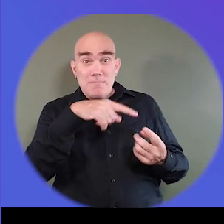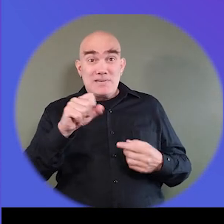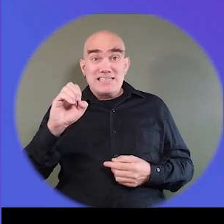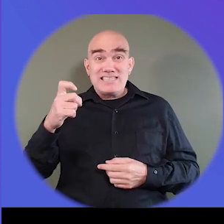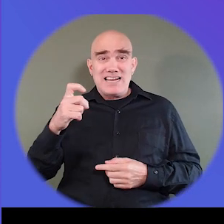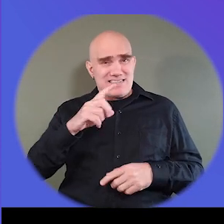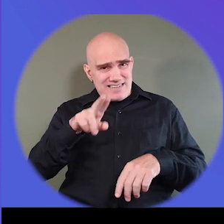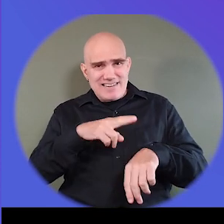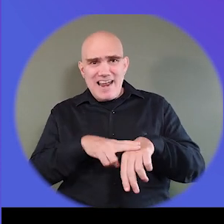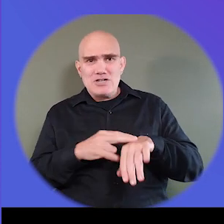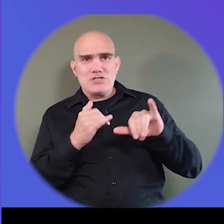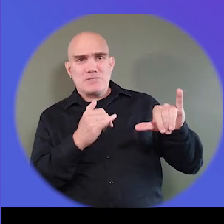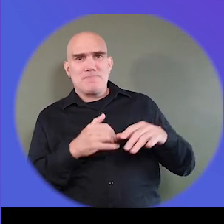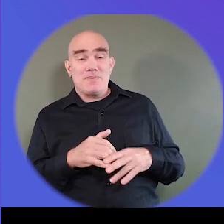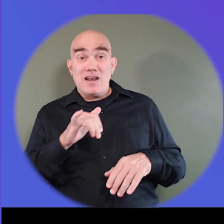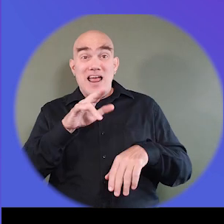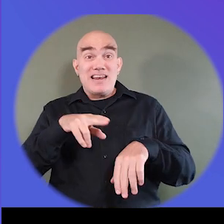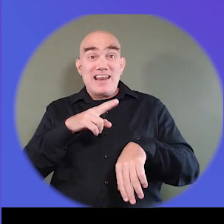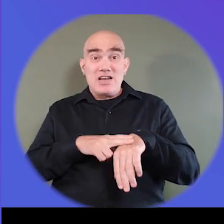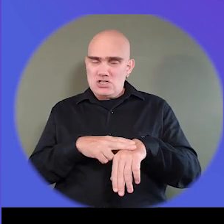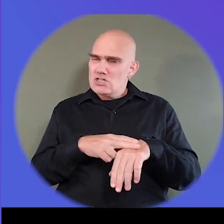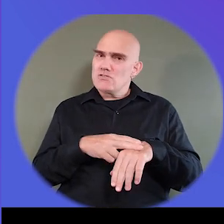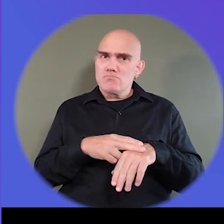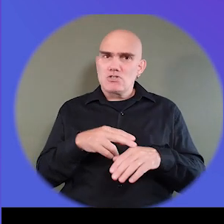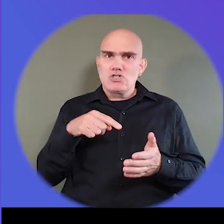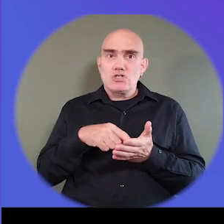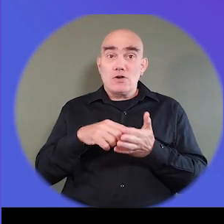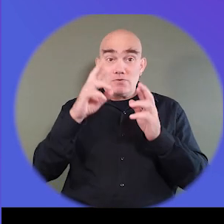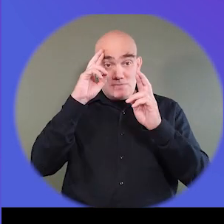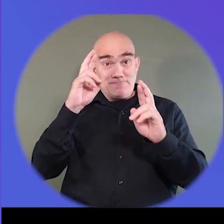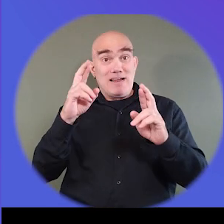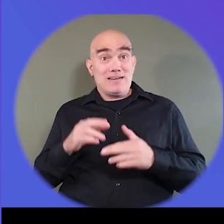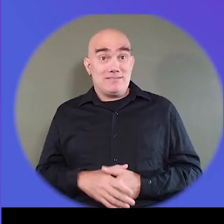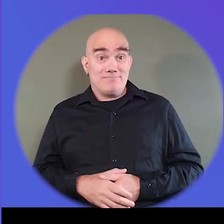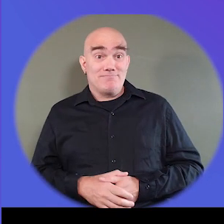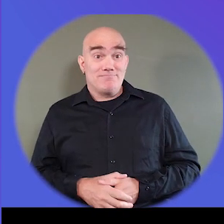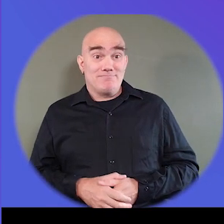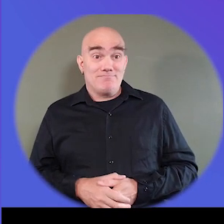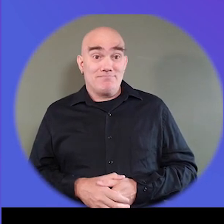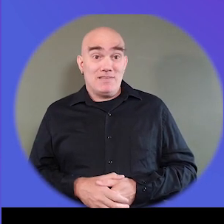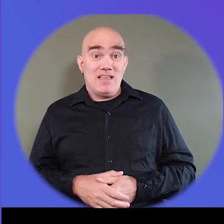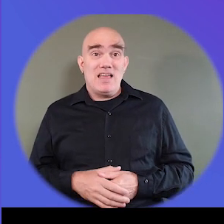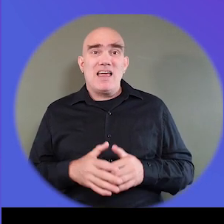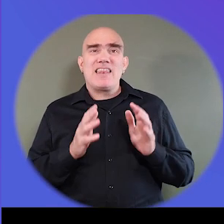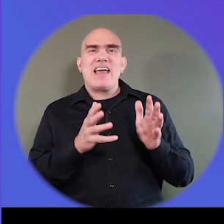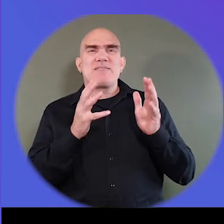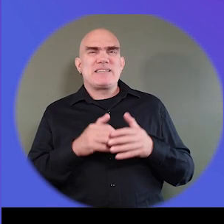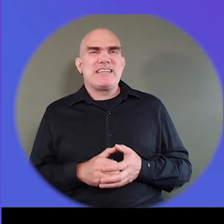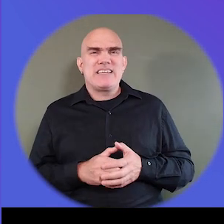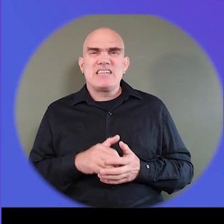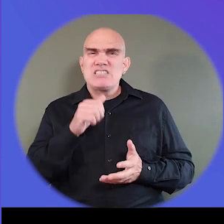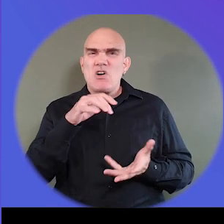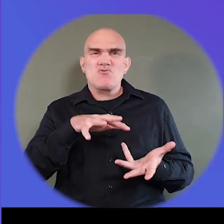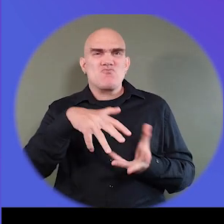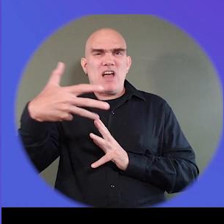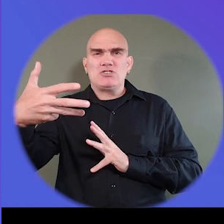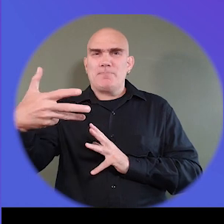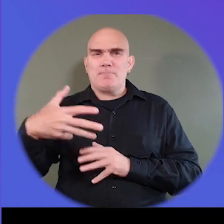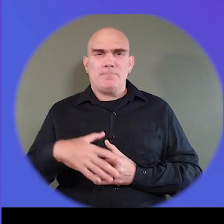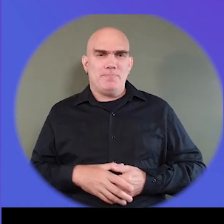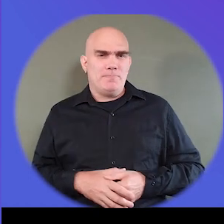nature. Like nature, it deserves respect. Let it be, don't trash it